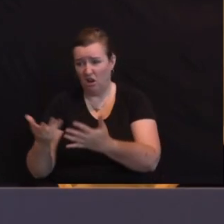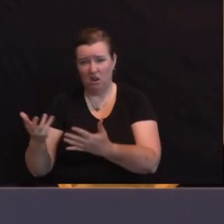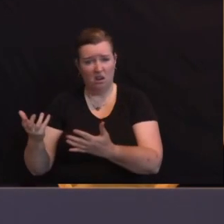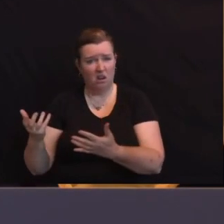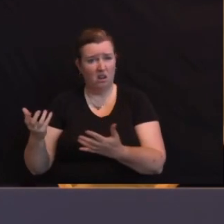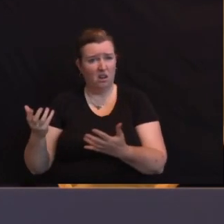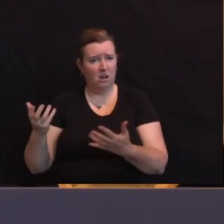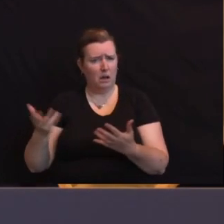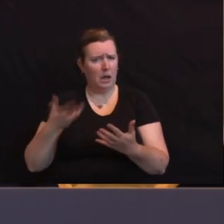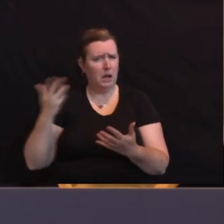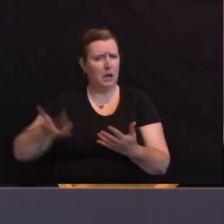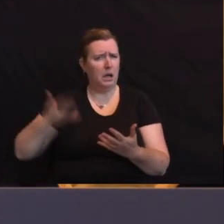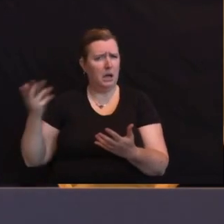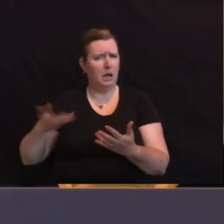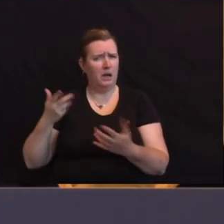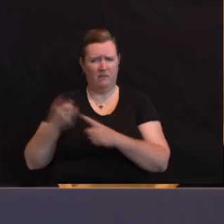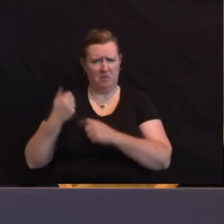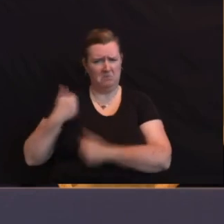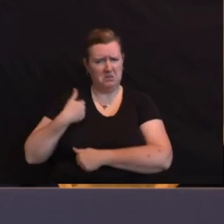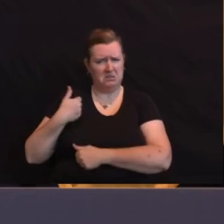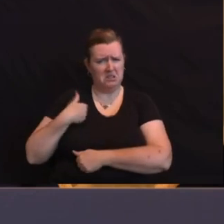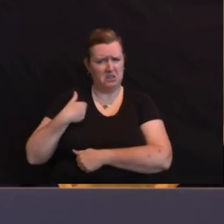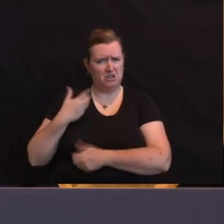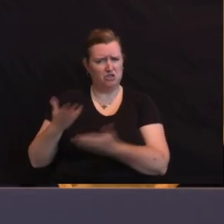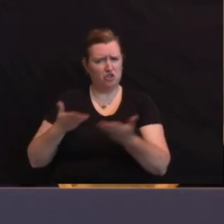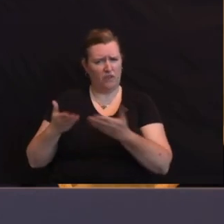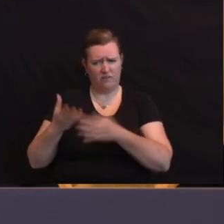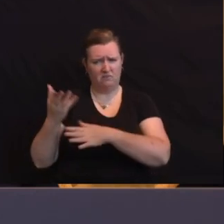or in military service.